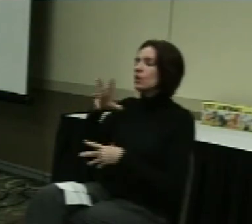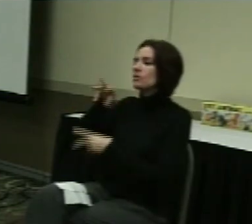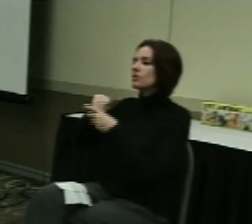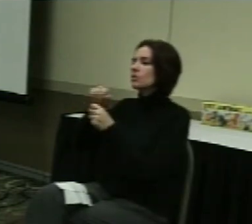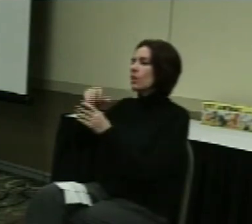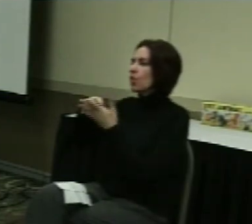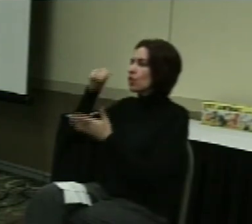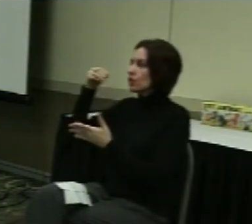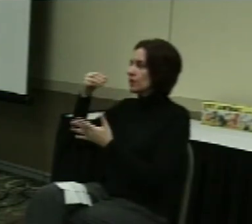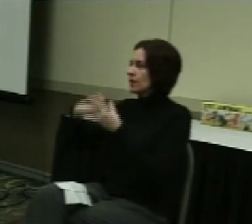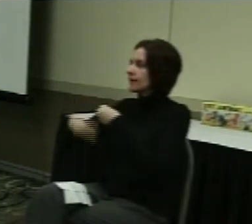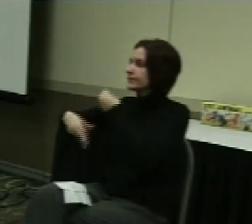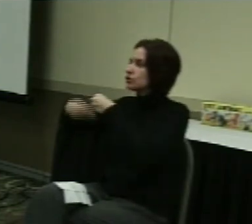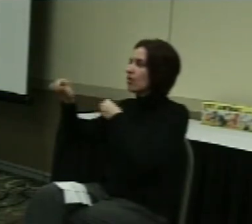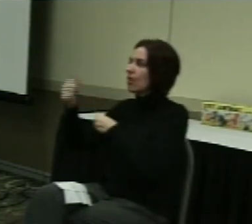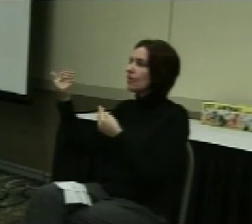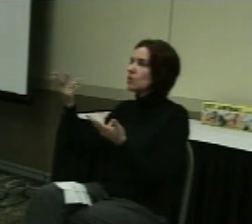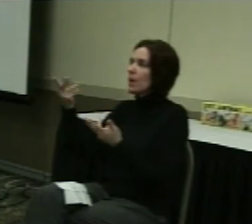environment in addition to these?